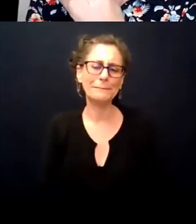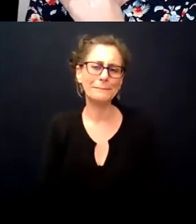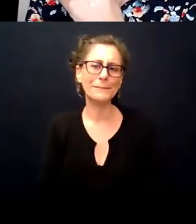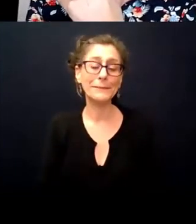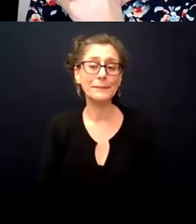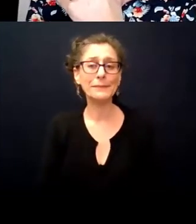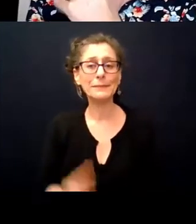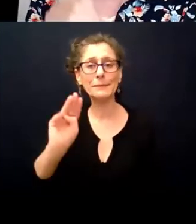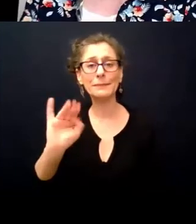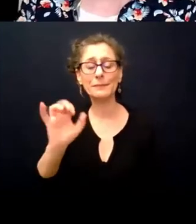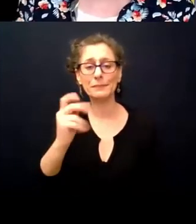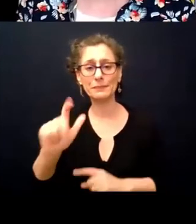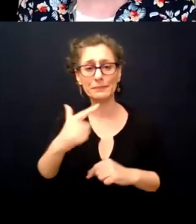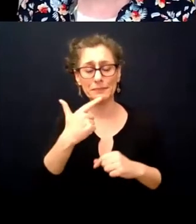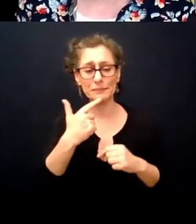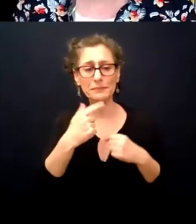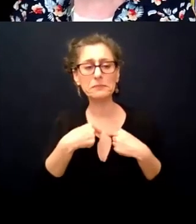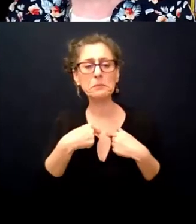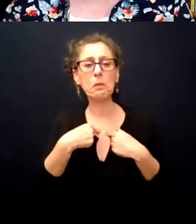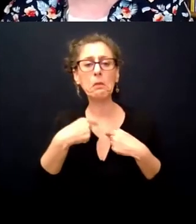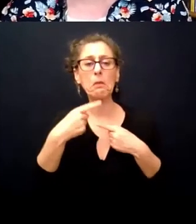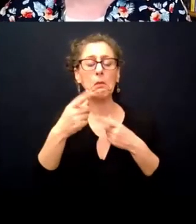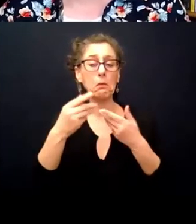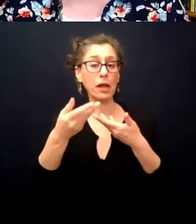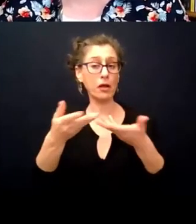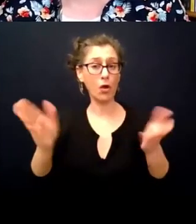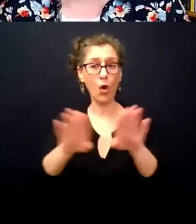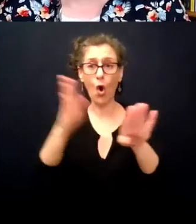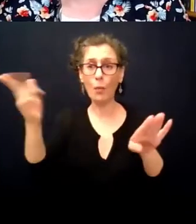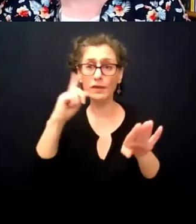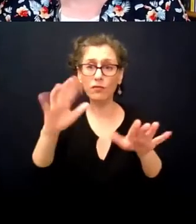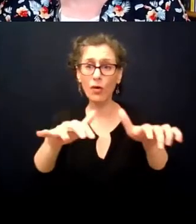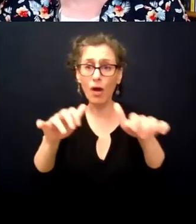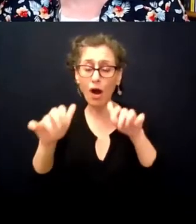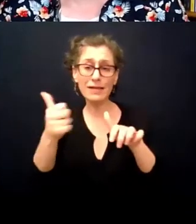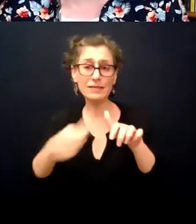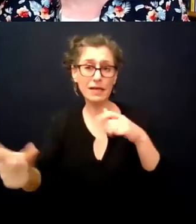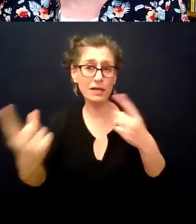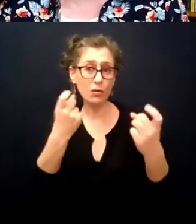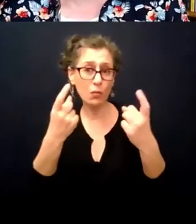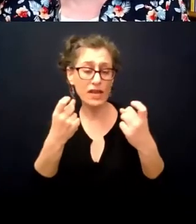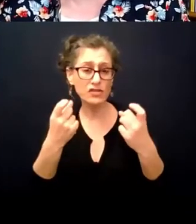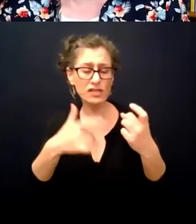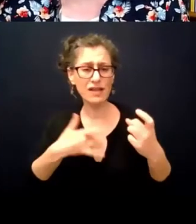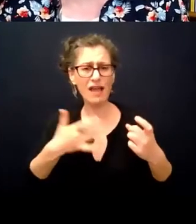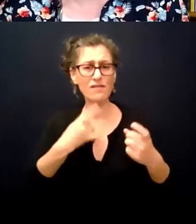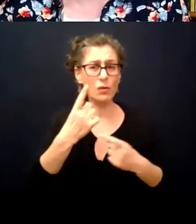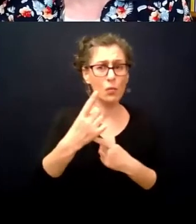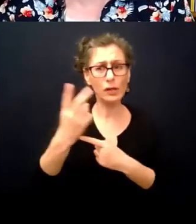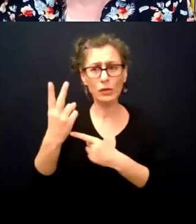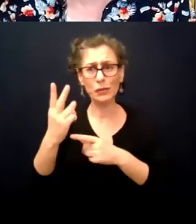Well, I'd like to put it out to the audience if there's anybody that has a question. I have a feeling one or two of you